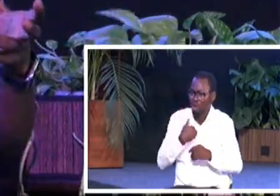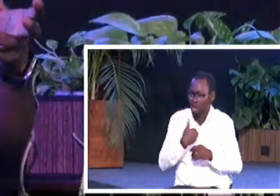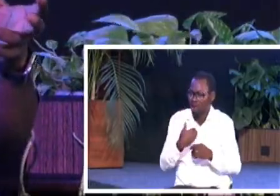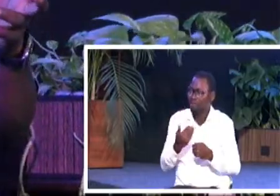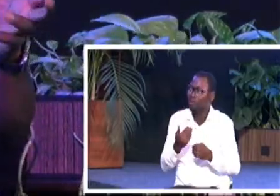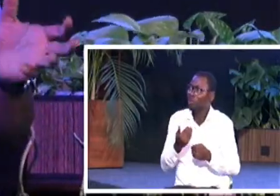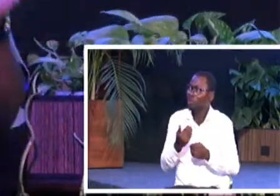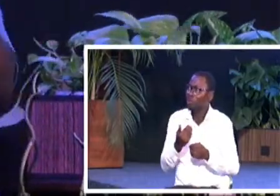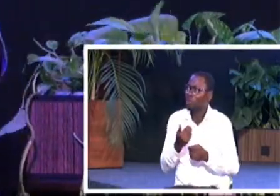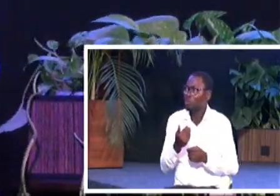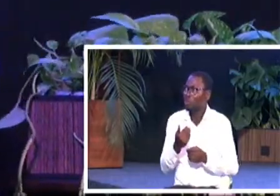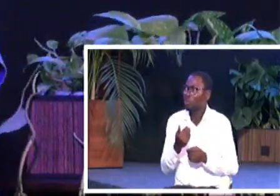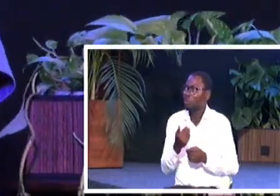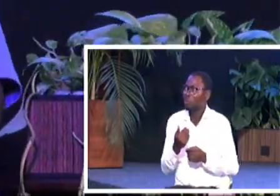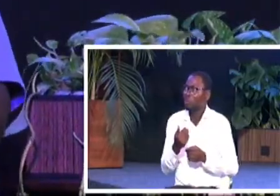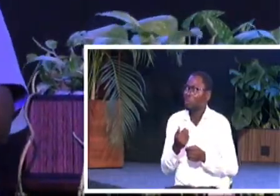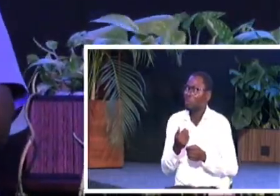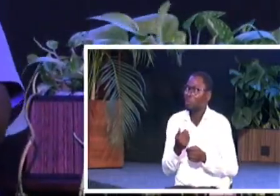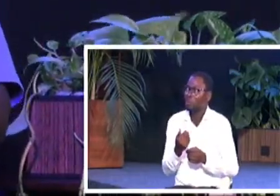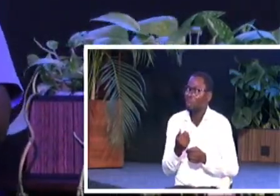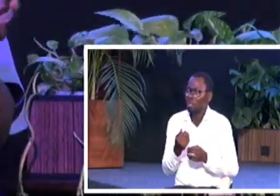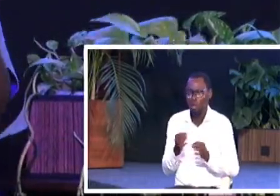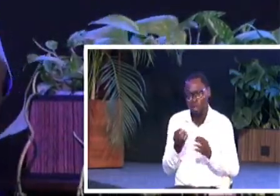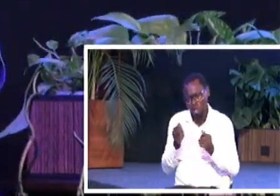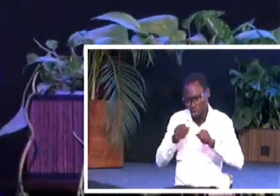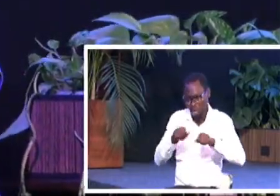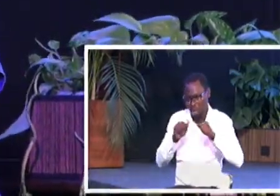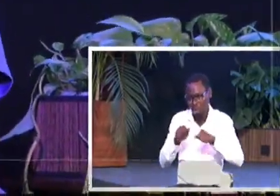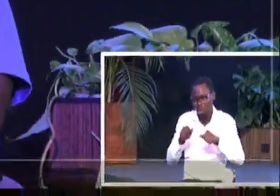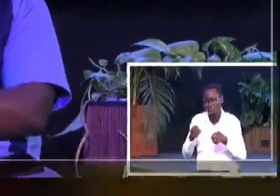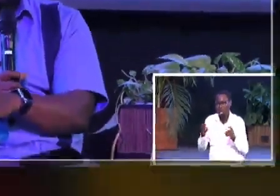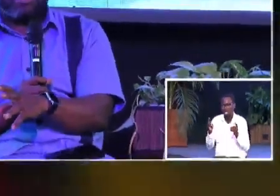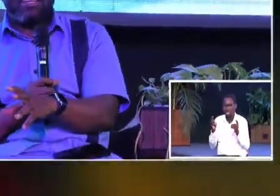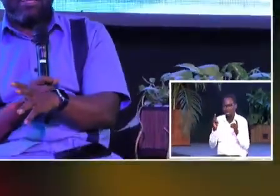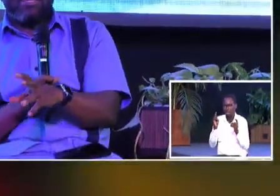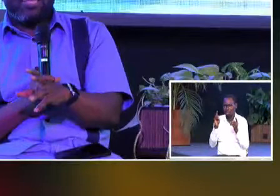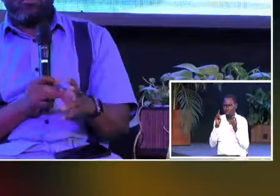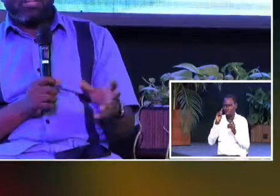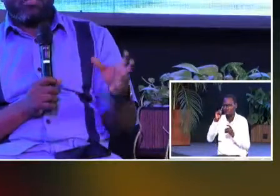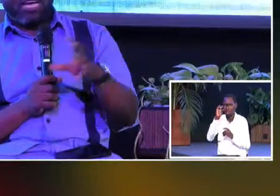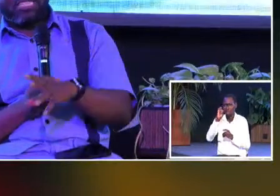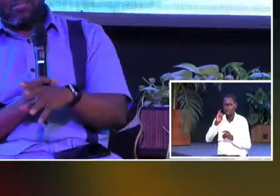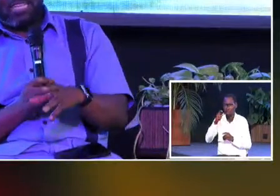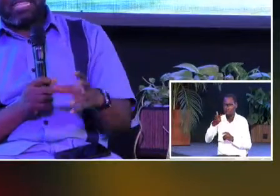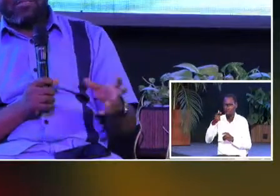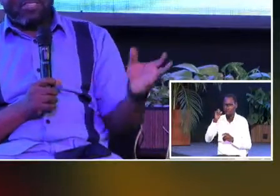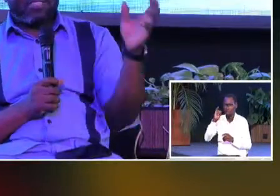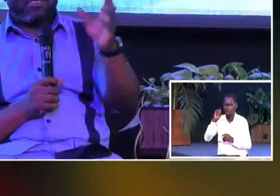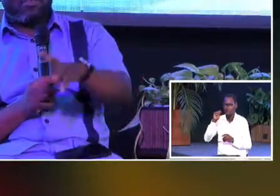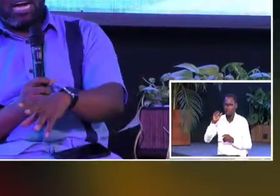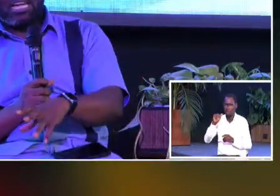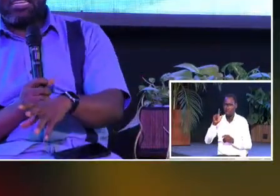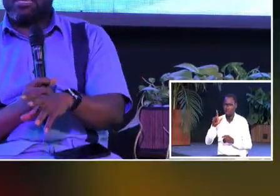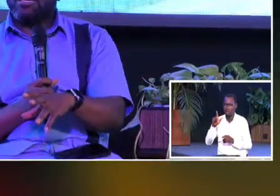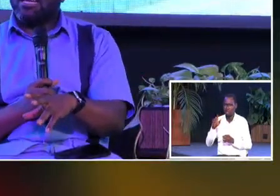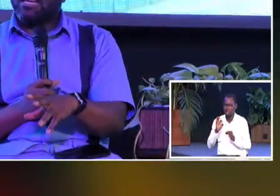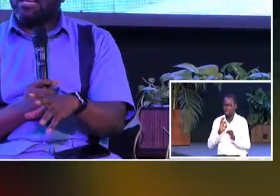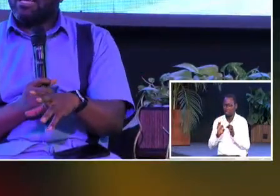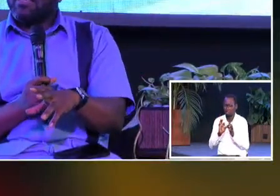marketing, maybe you should add digital to it so that you become a digital marketer. If you're into customer service, you